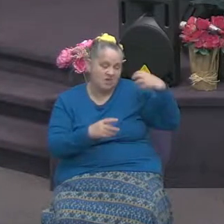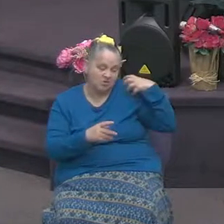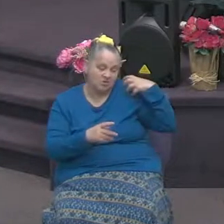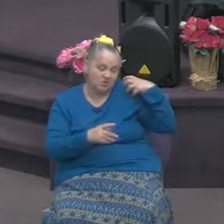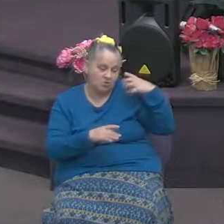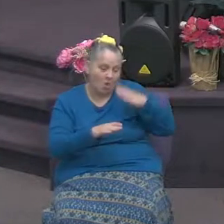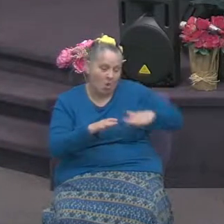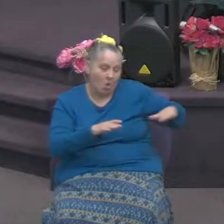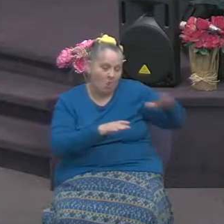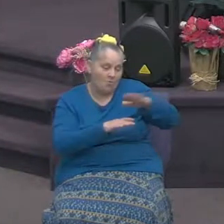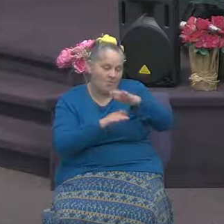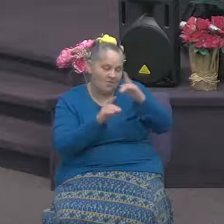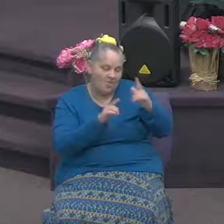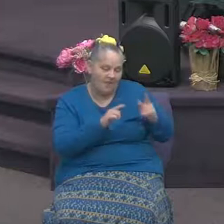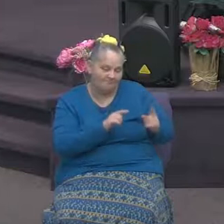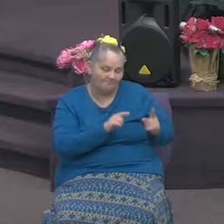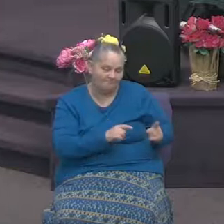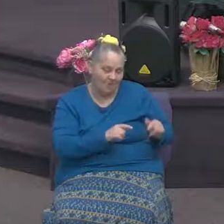over.